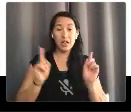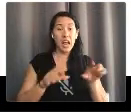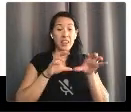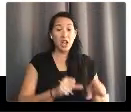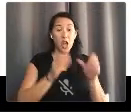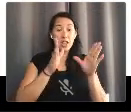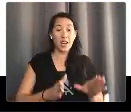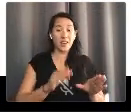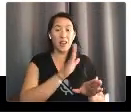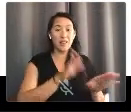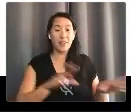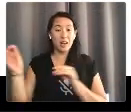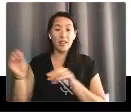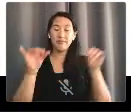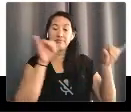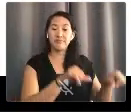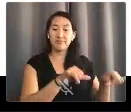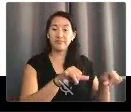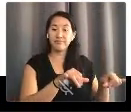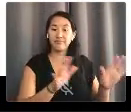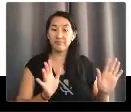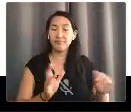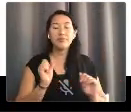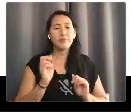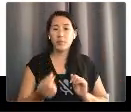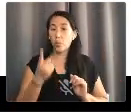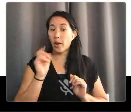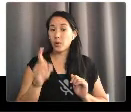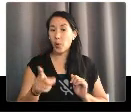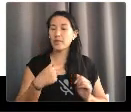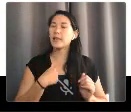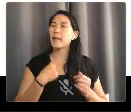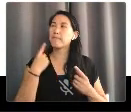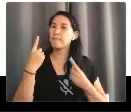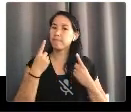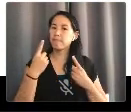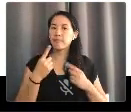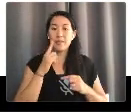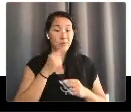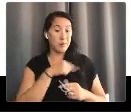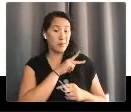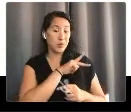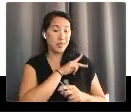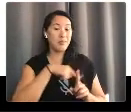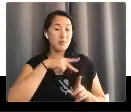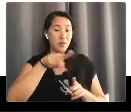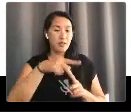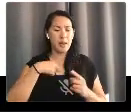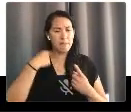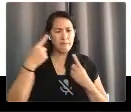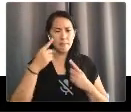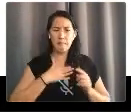left. So one of the key questions that I'm constantly grappling with personally, but also professionally, is what is